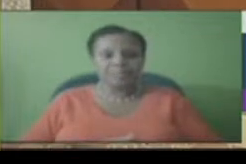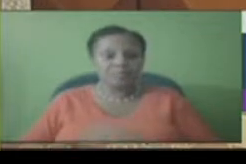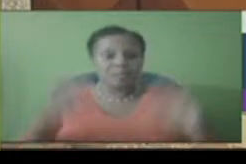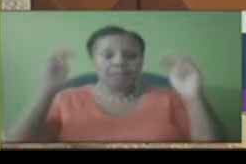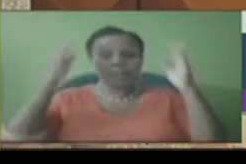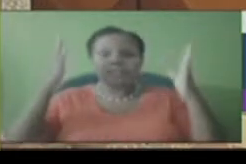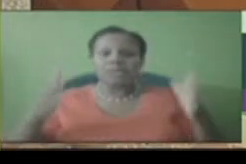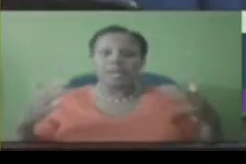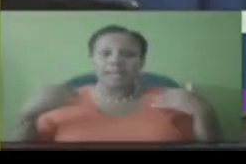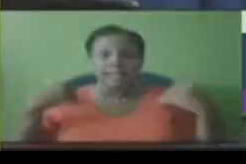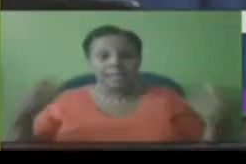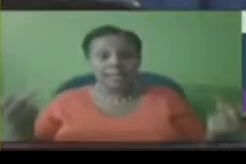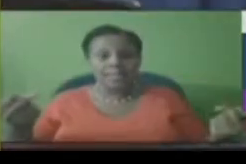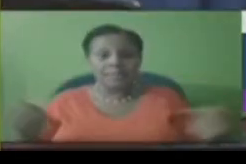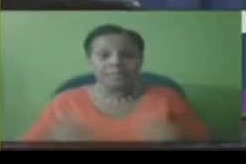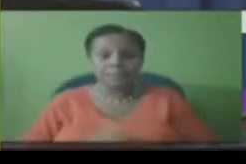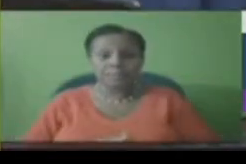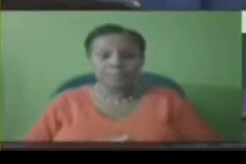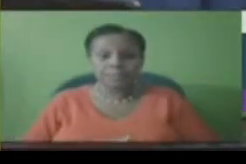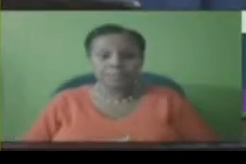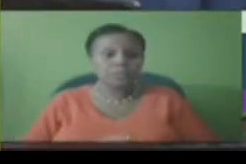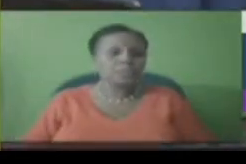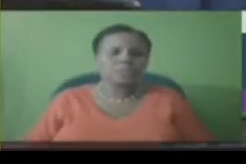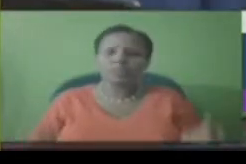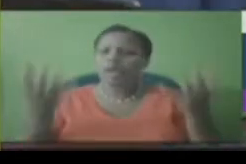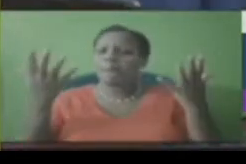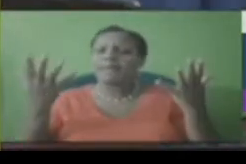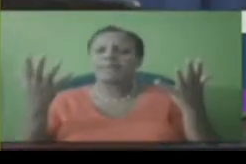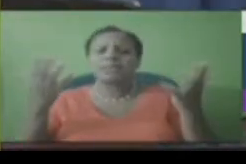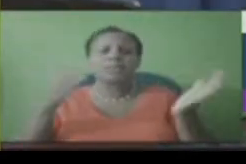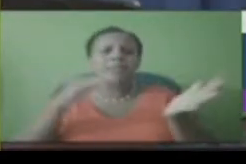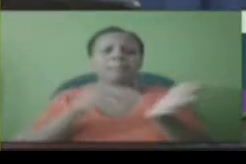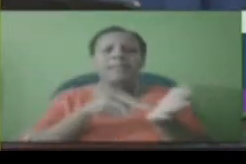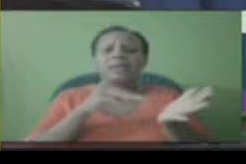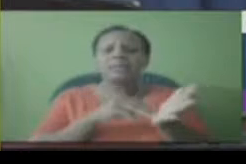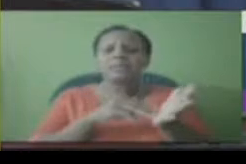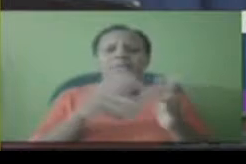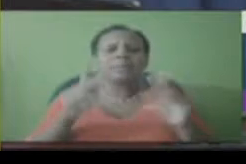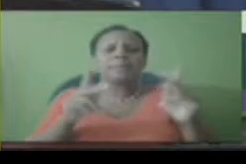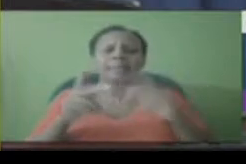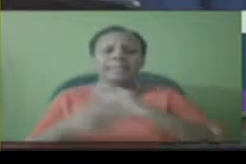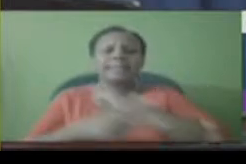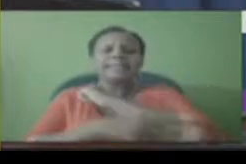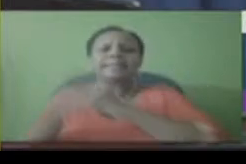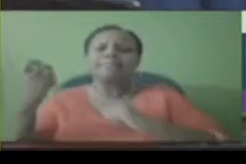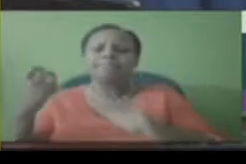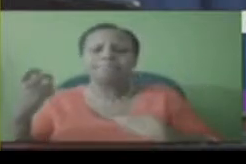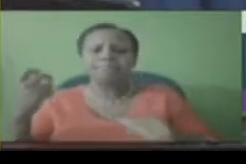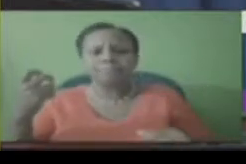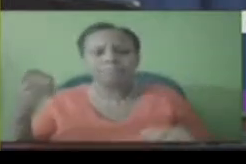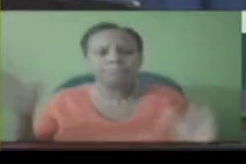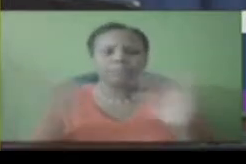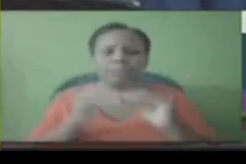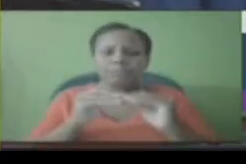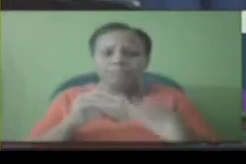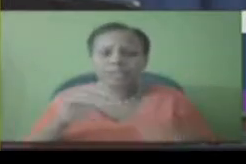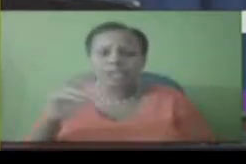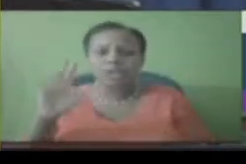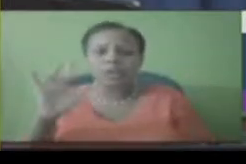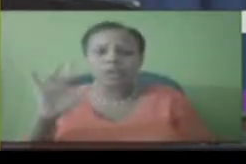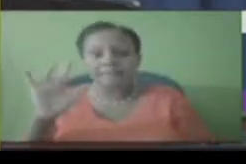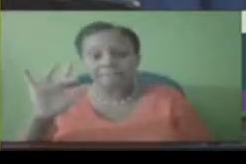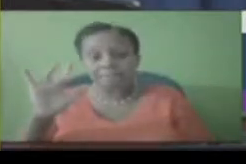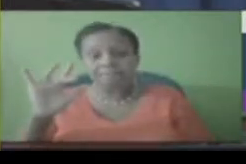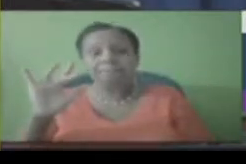total value, because I did ask for an audit, a reconciliation of the total value of drugs stolen, it was 2.5 million